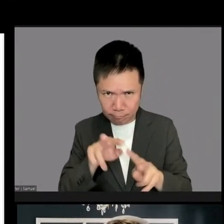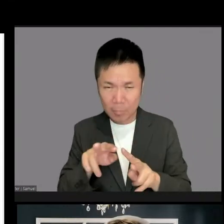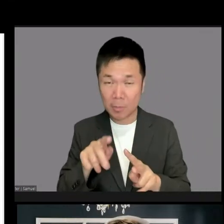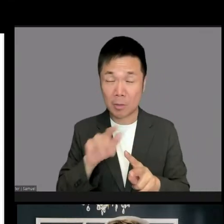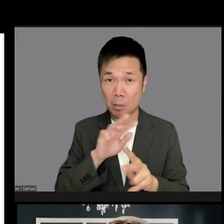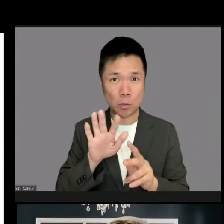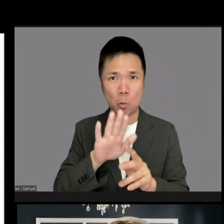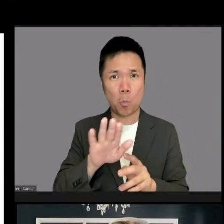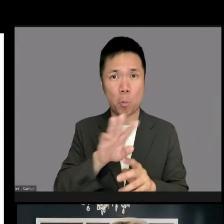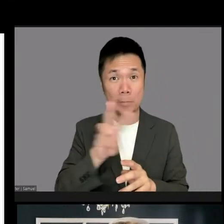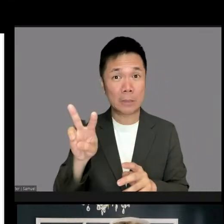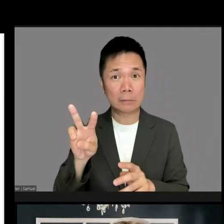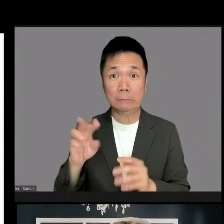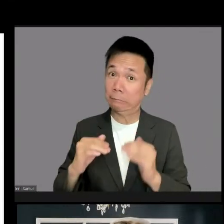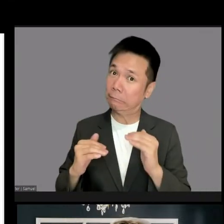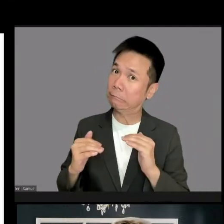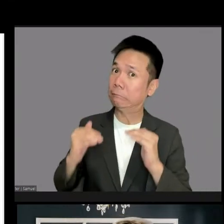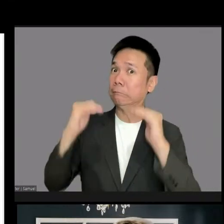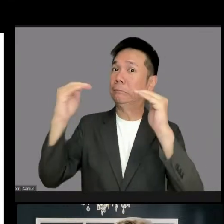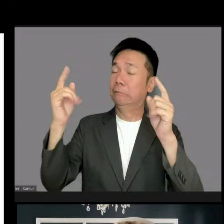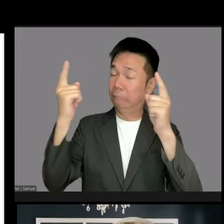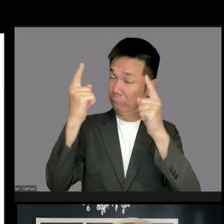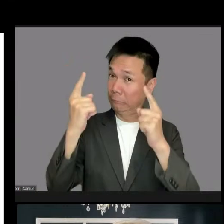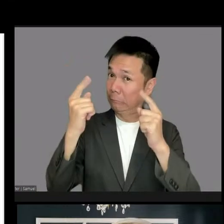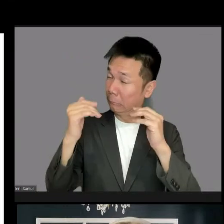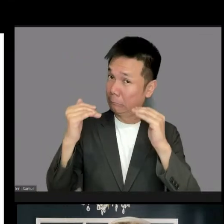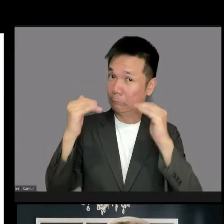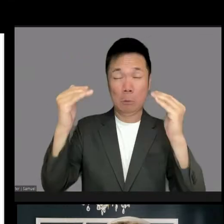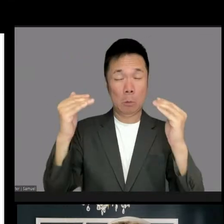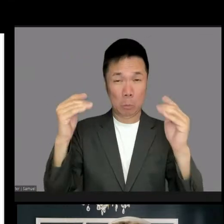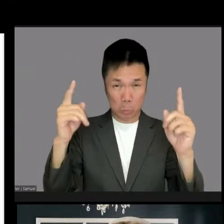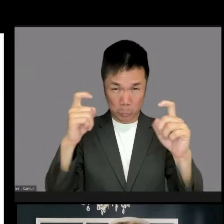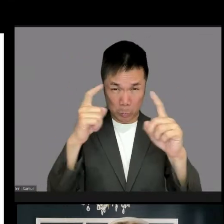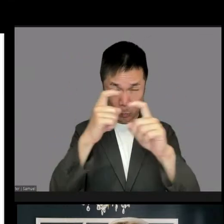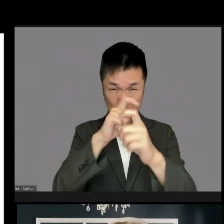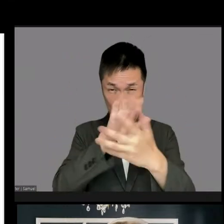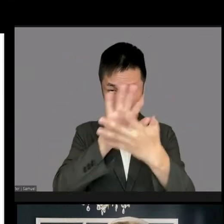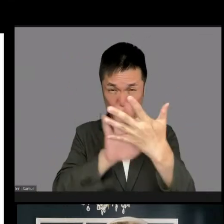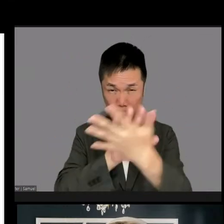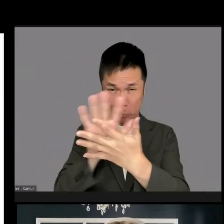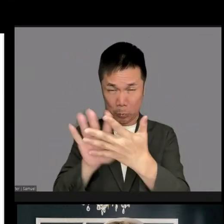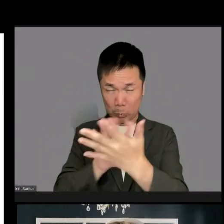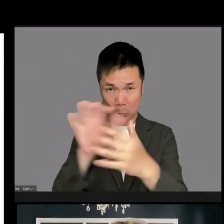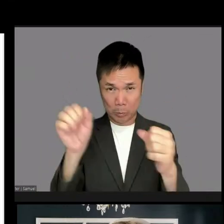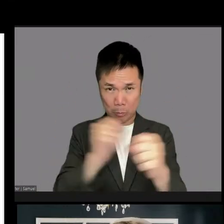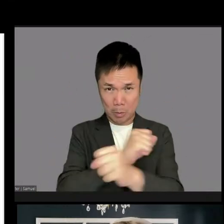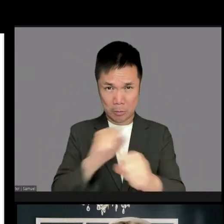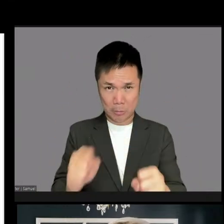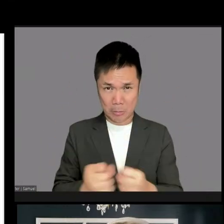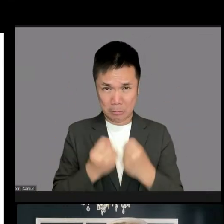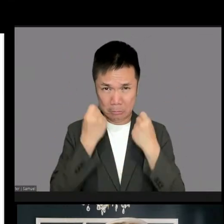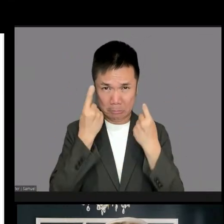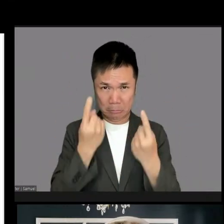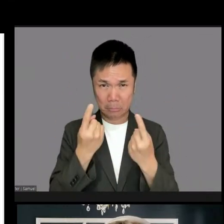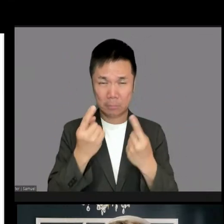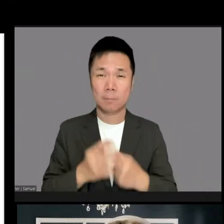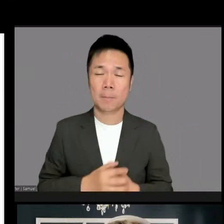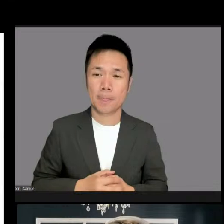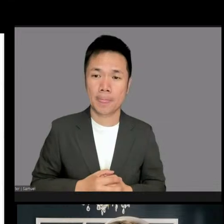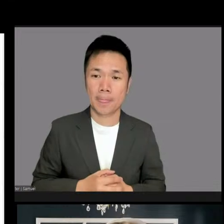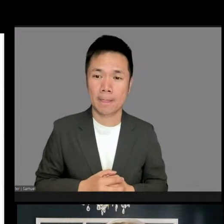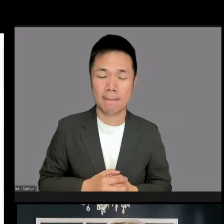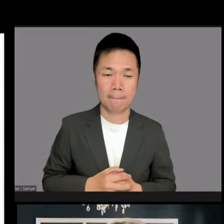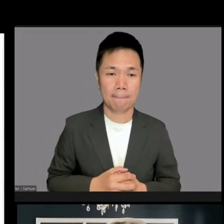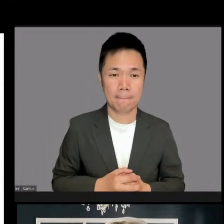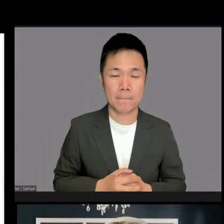your website that is more difficult for someone to understand. So, basically, there are different ways to test